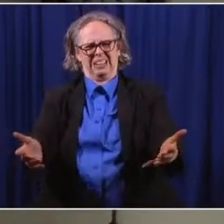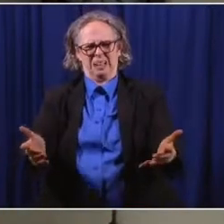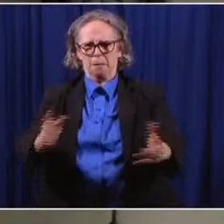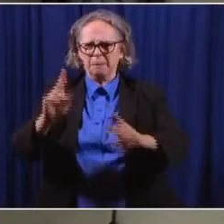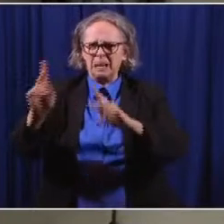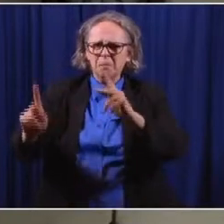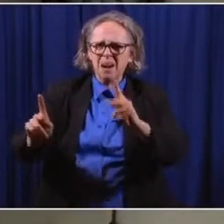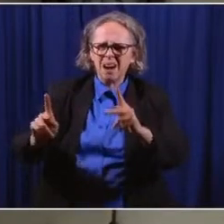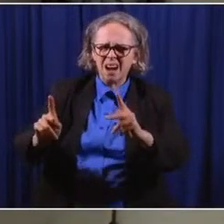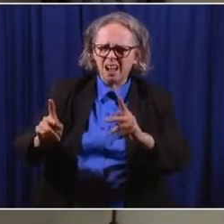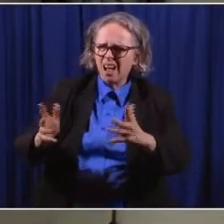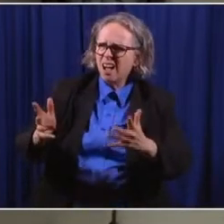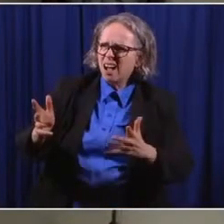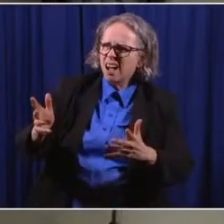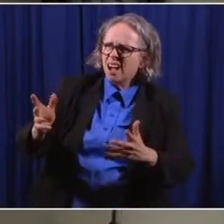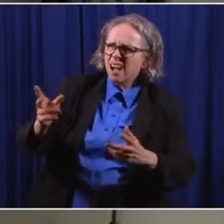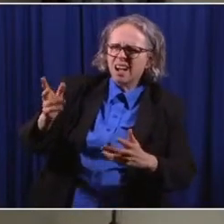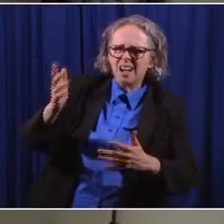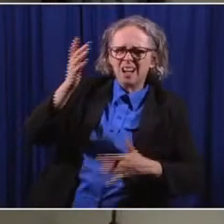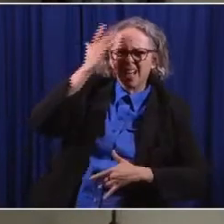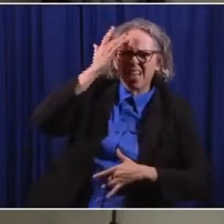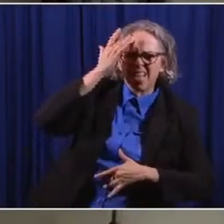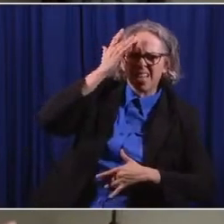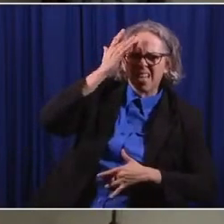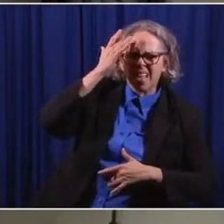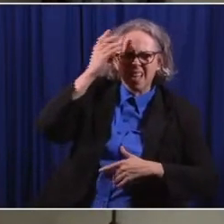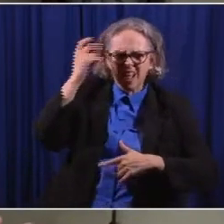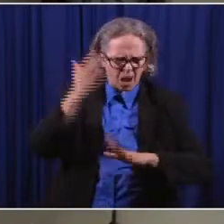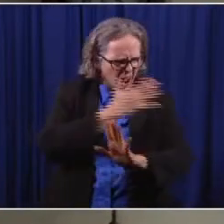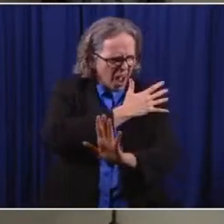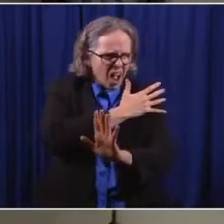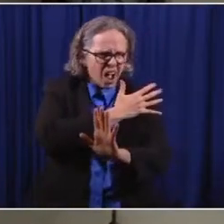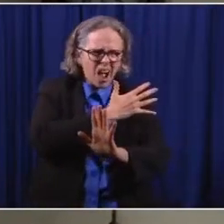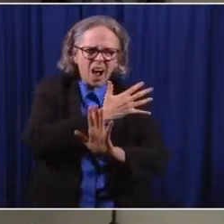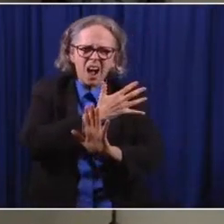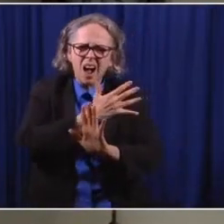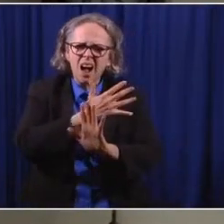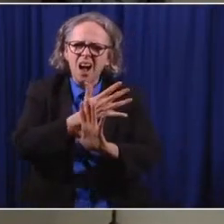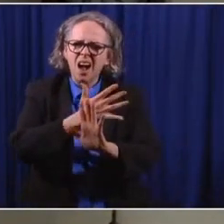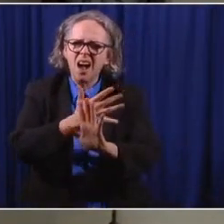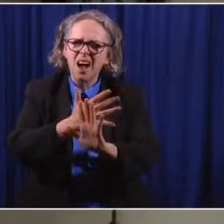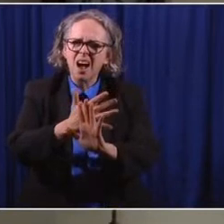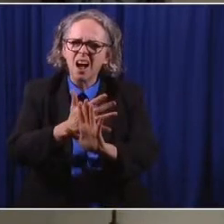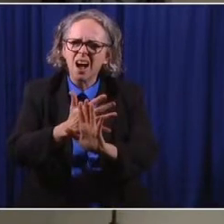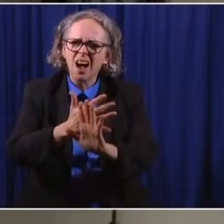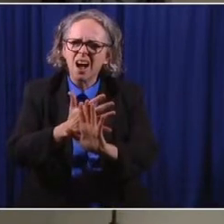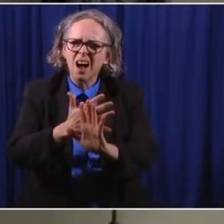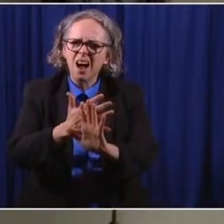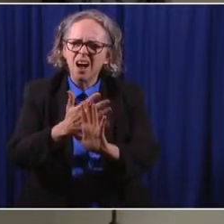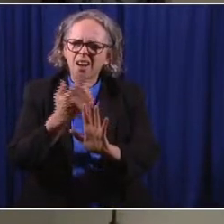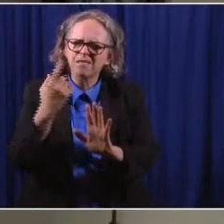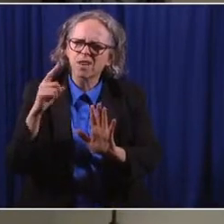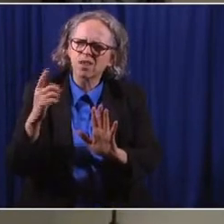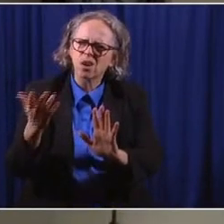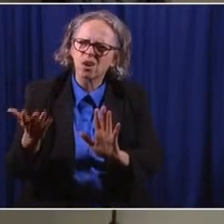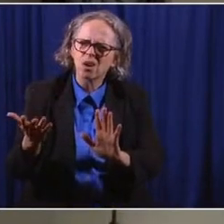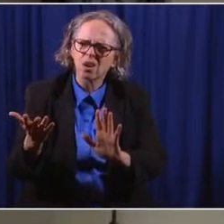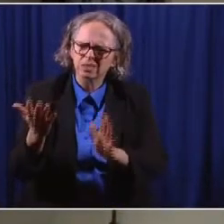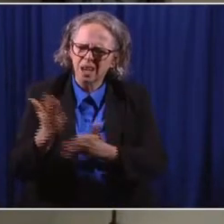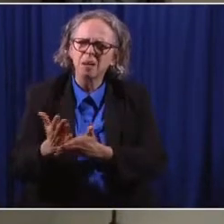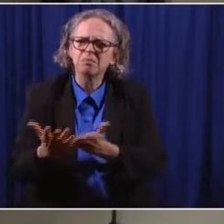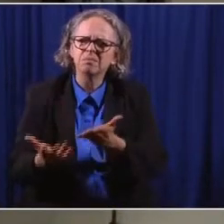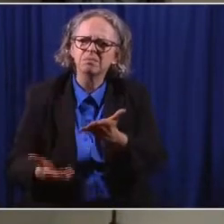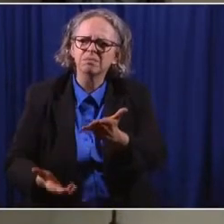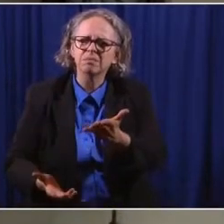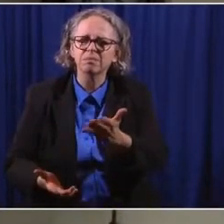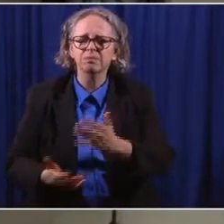these changes, people would say, well, DeWine must know something. DeWine must know that this is not as bad as it